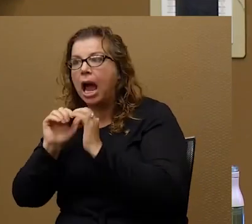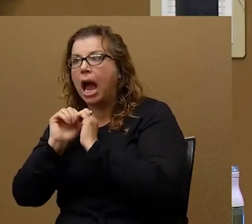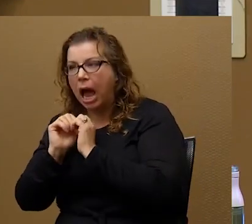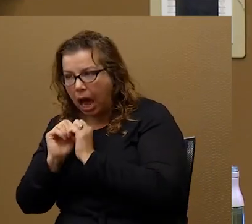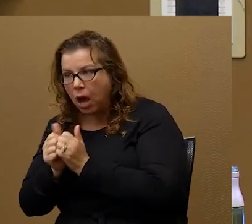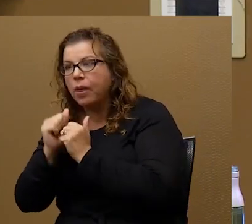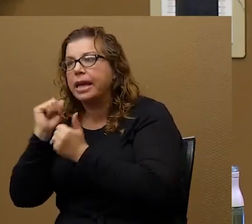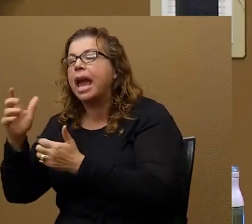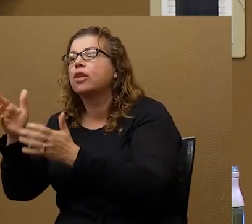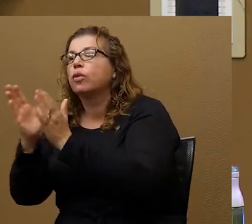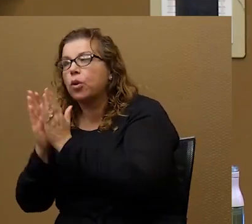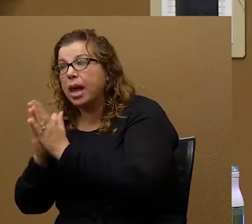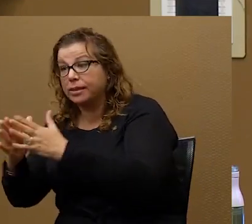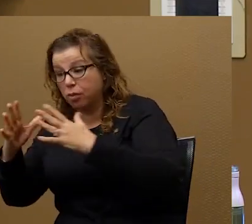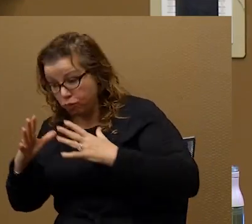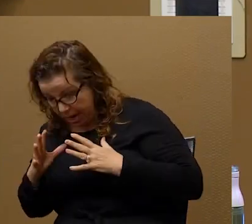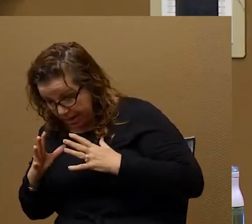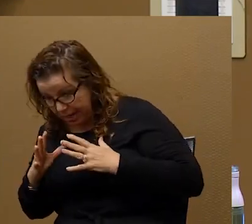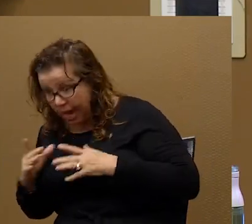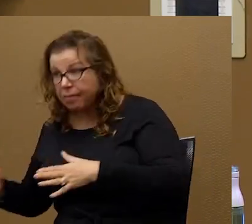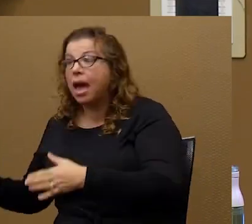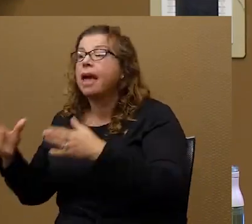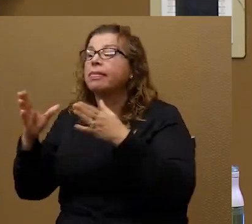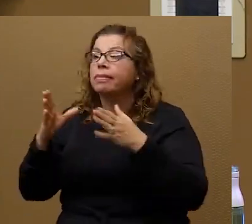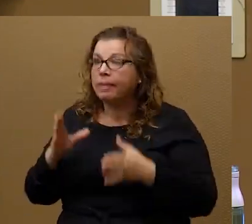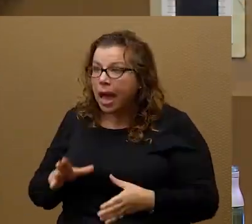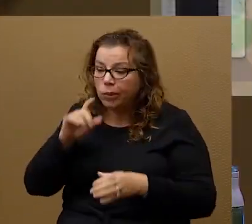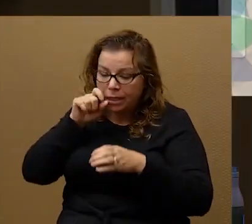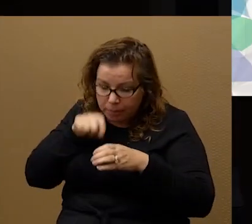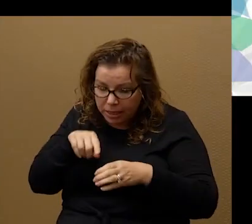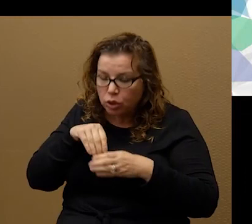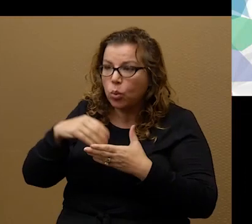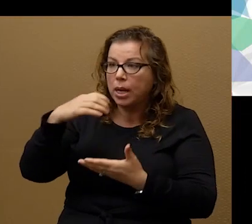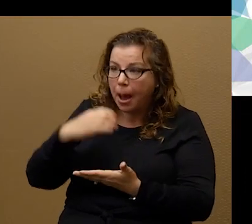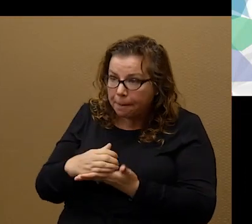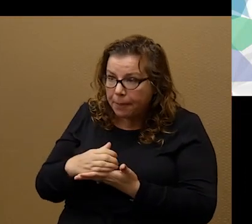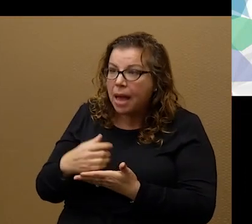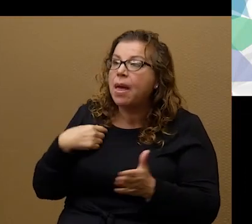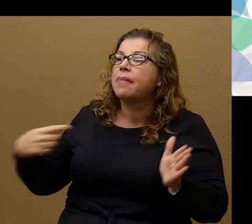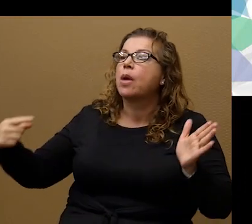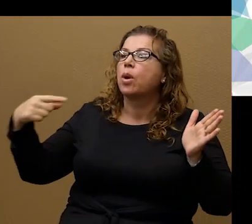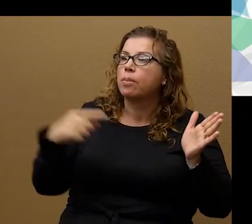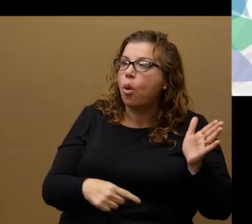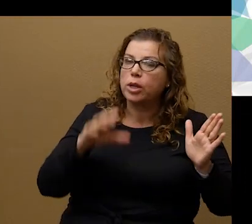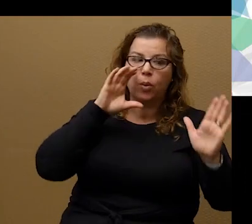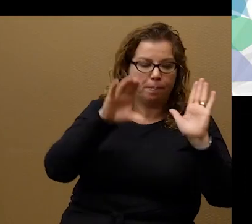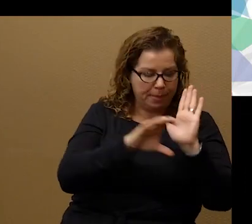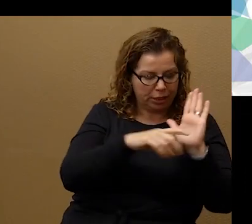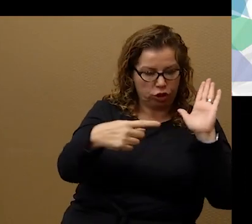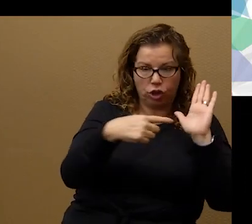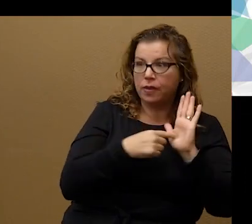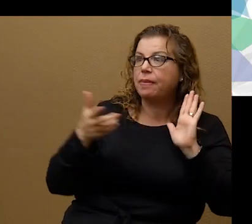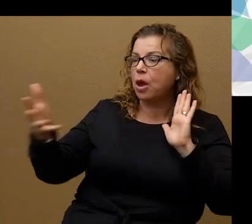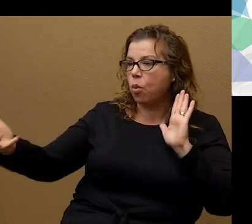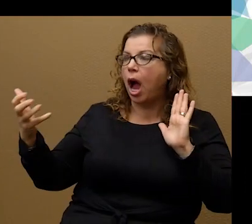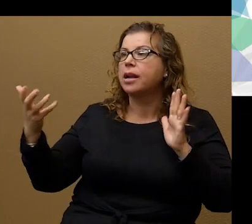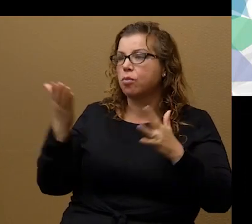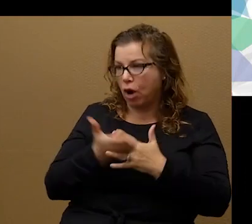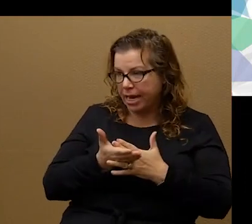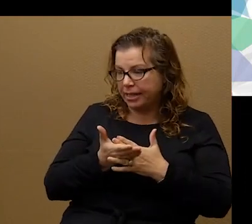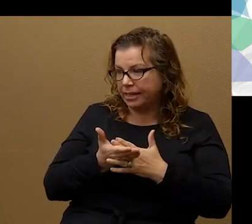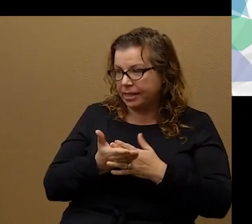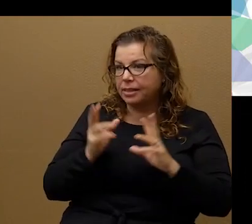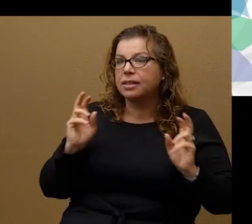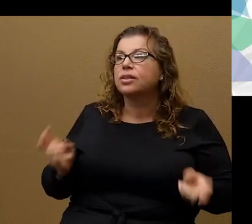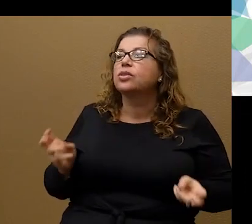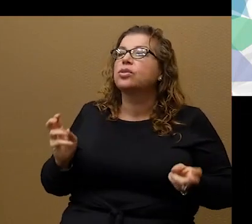in the cup, and then they point to a picture, I want a break. So modeling is just you demonstrating the